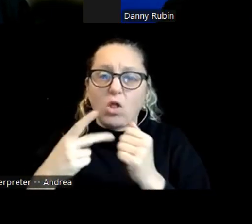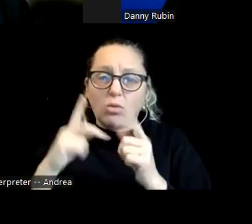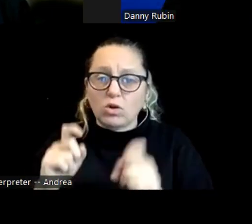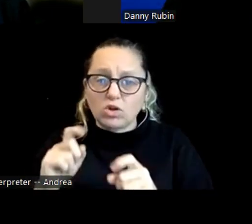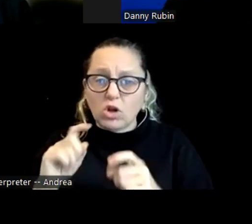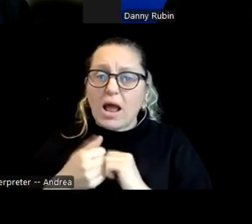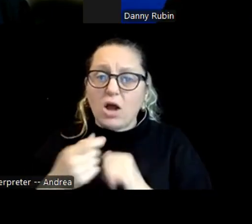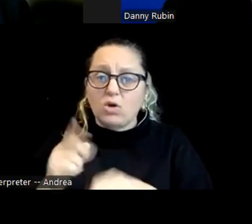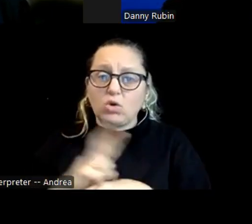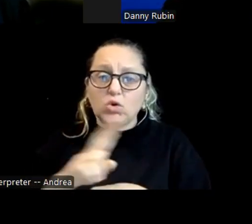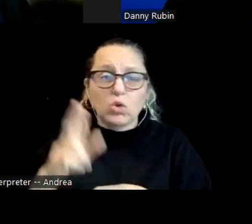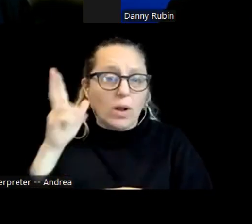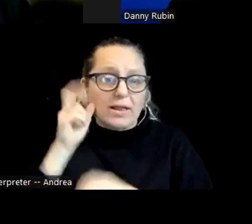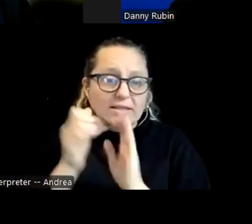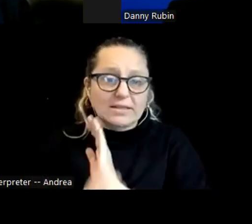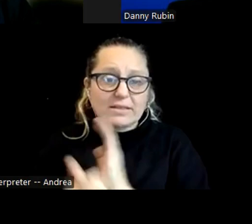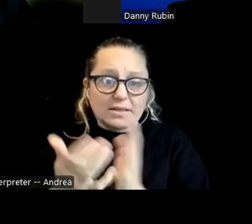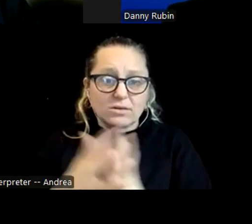your listening skills?